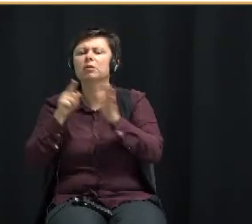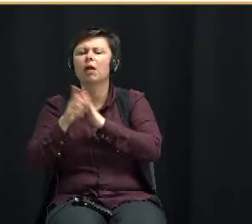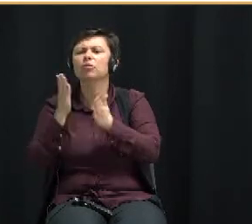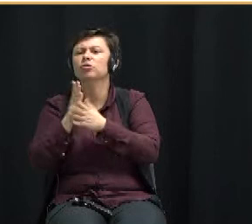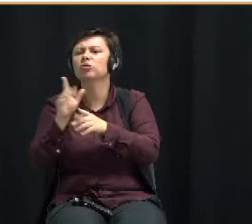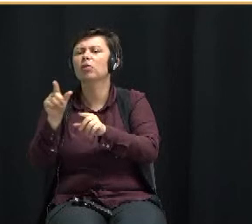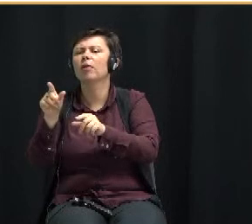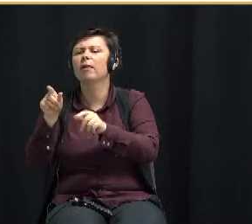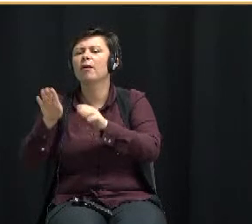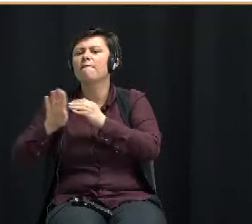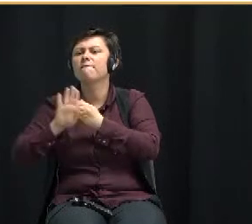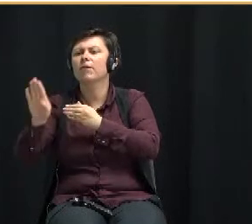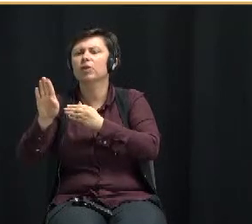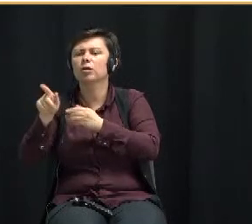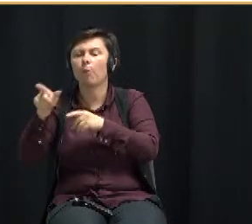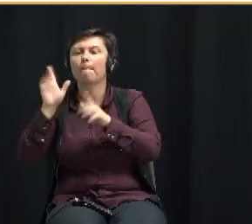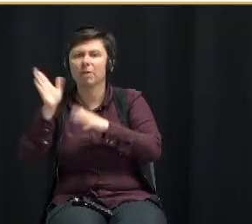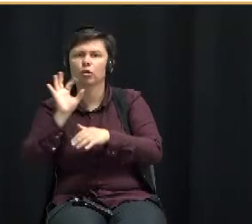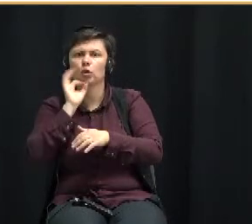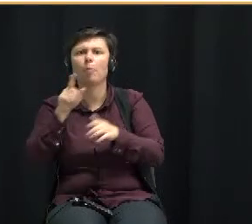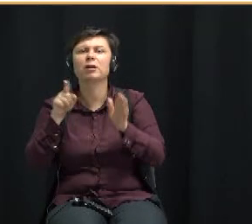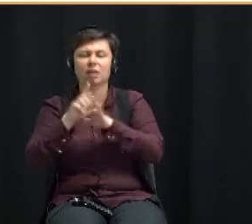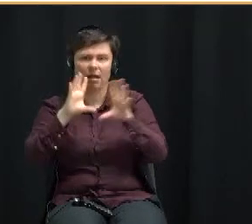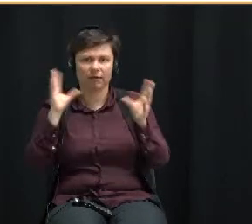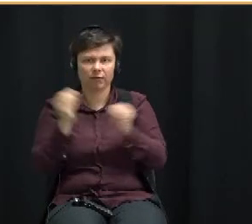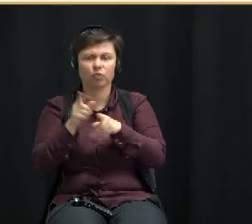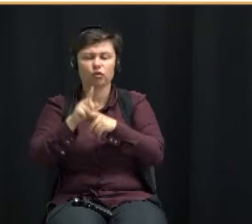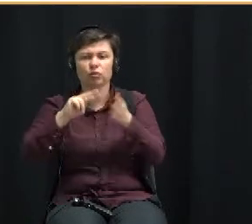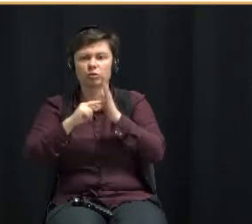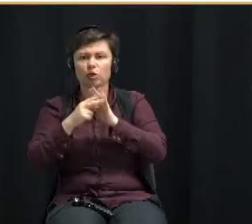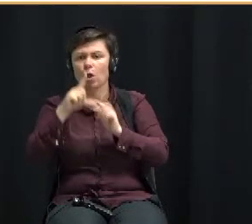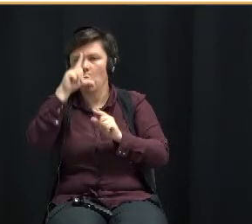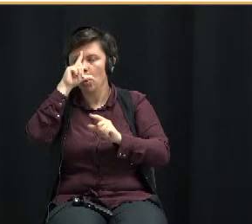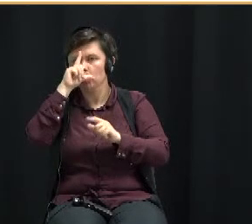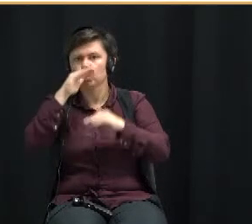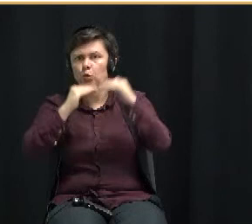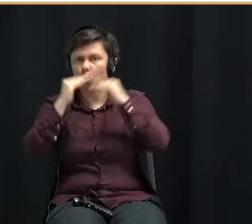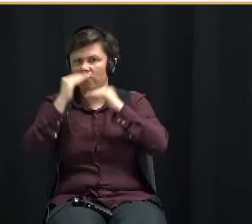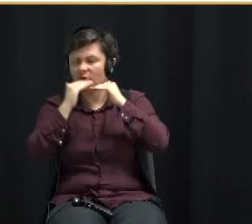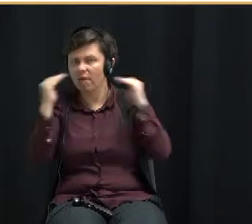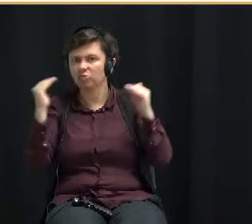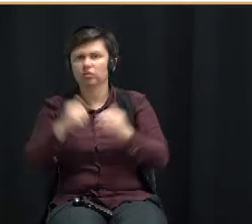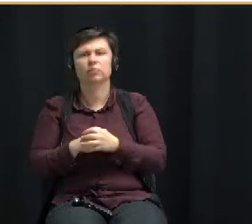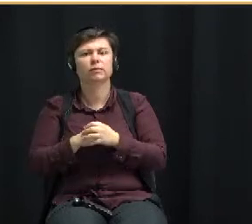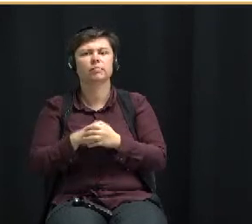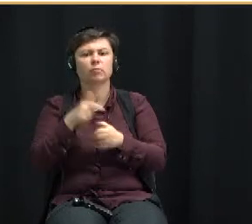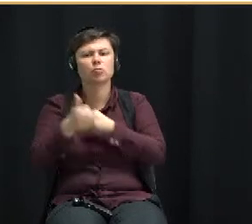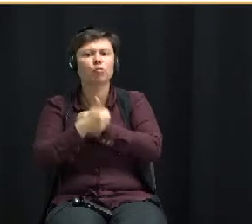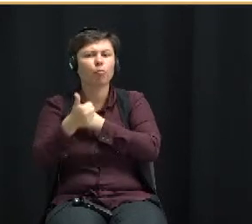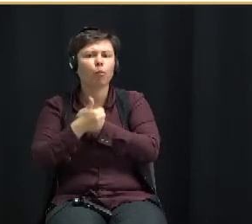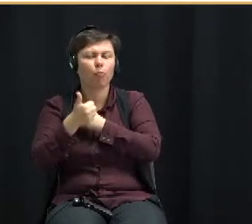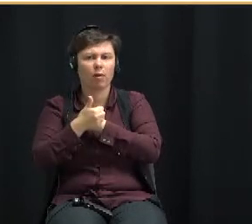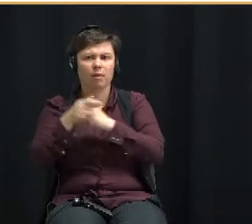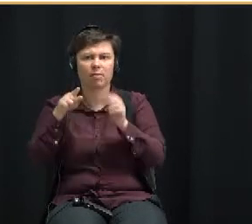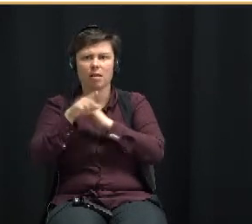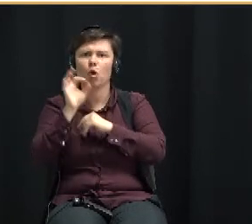Universal design is also a sustainable strategy that benefits society, business, and the individual at